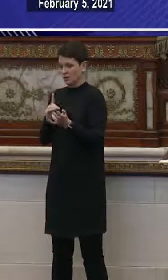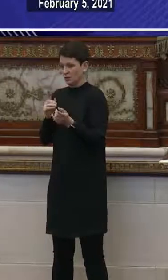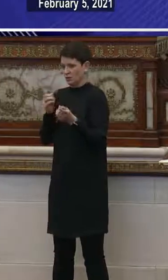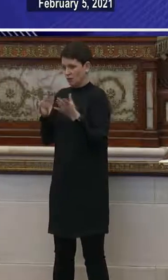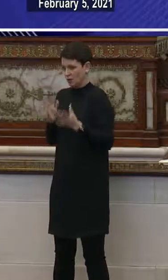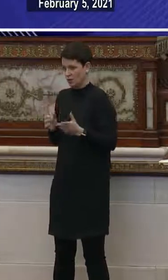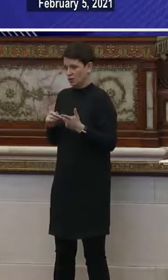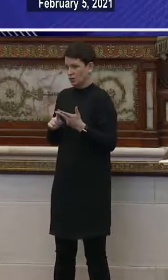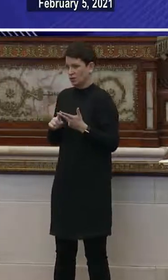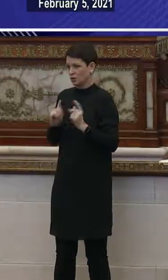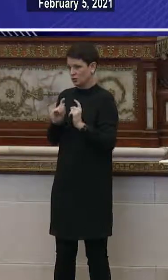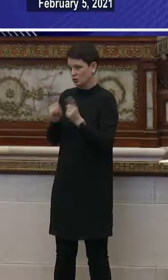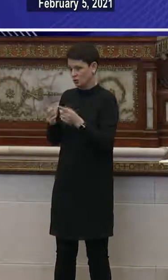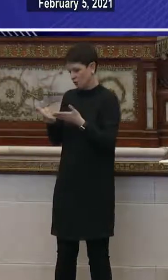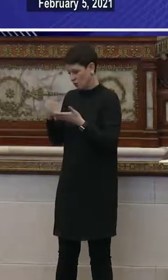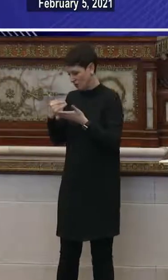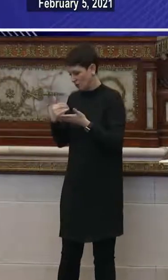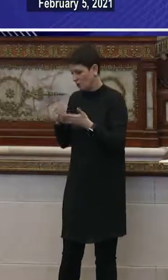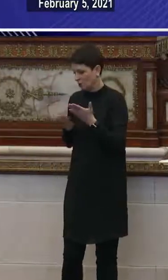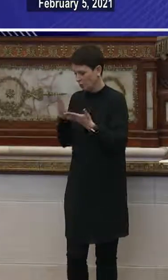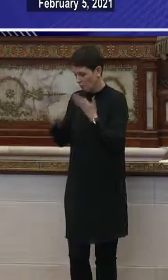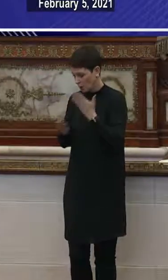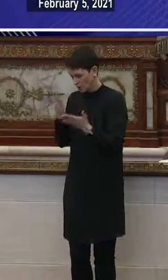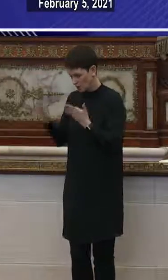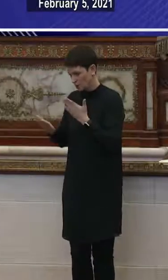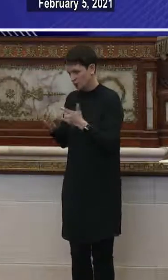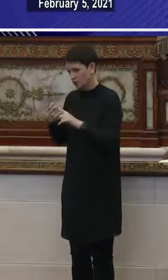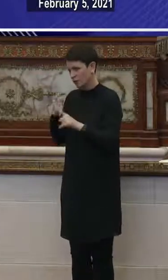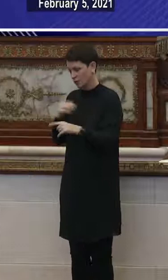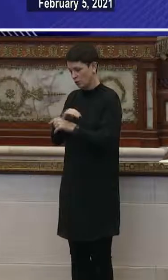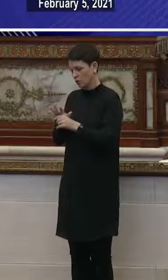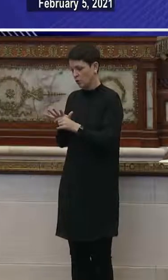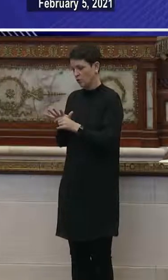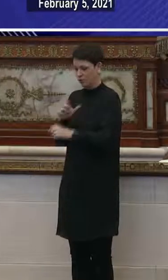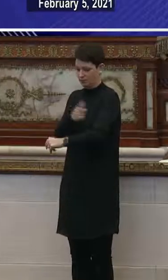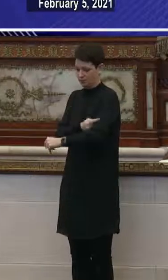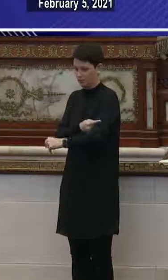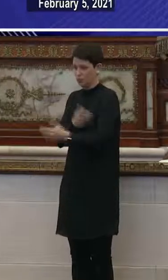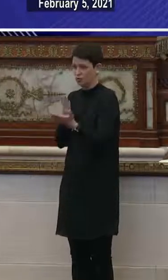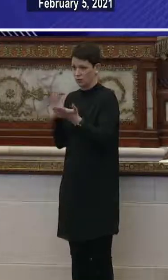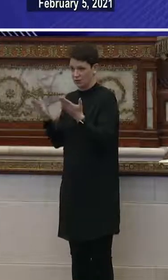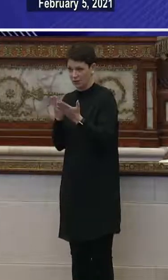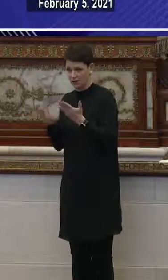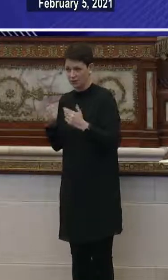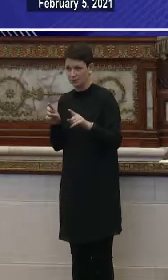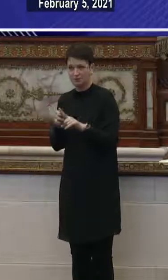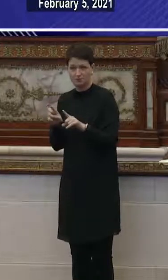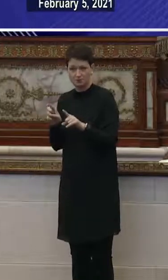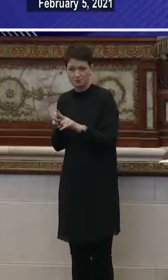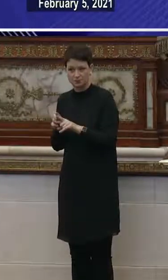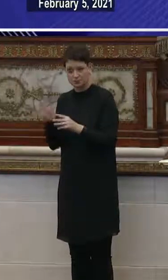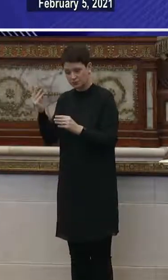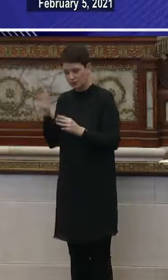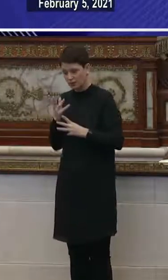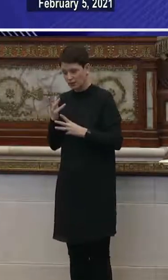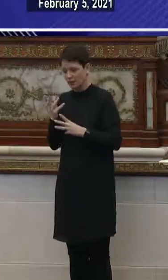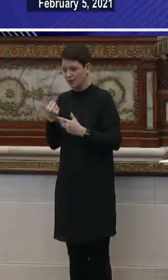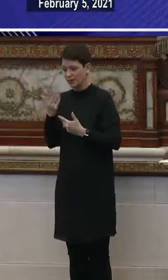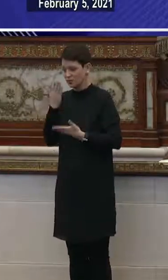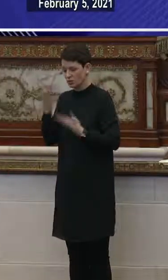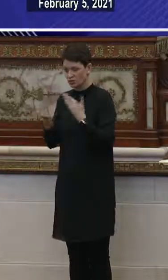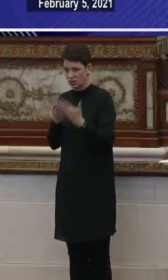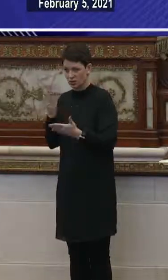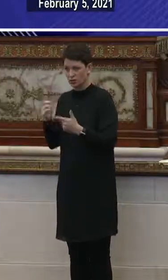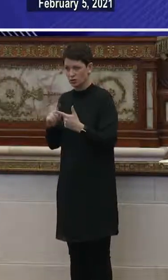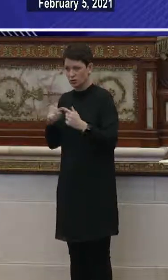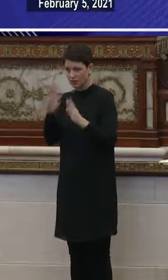committee constituted to review proposals to provide COVID vaccination services. He's also directed me to bring any information suggestive of wrongdoing to